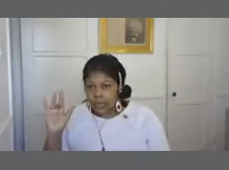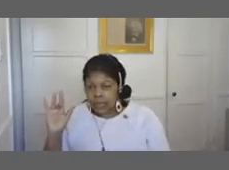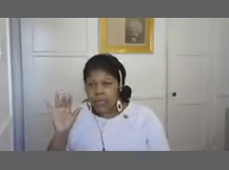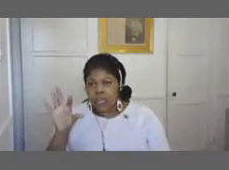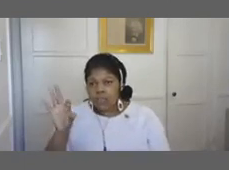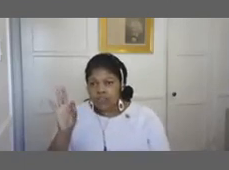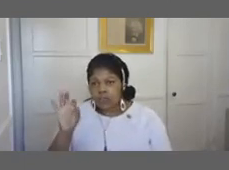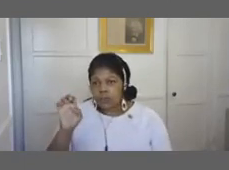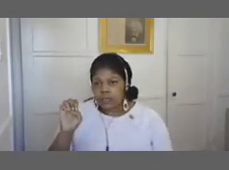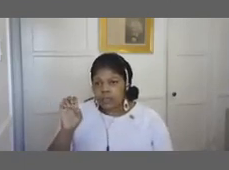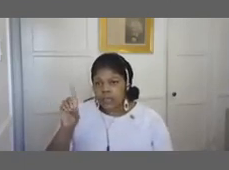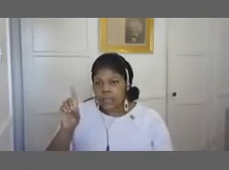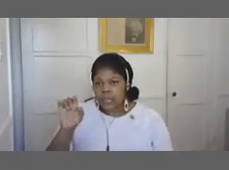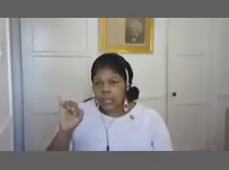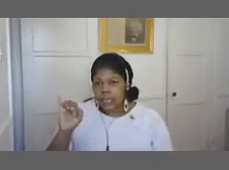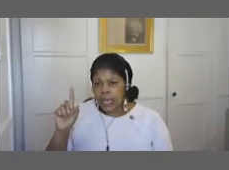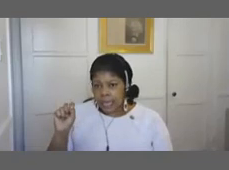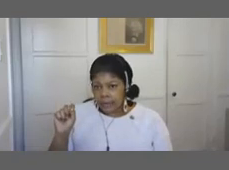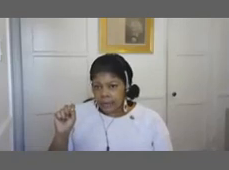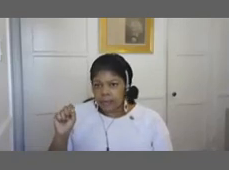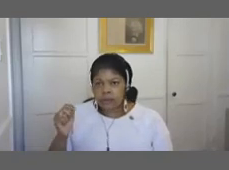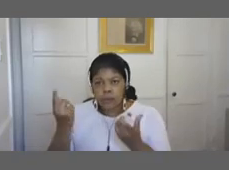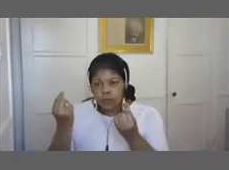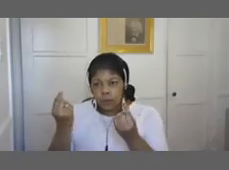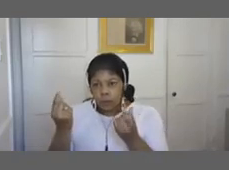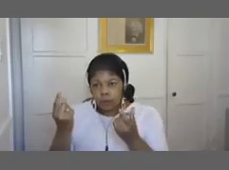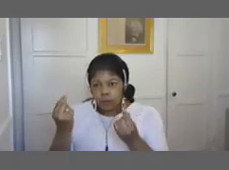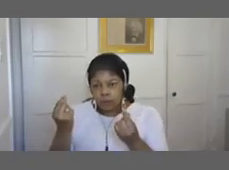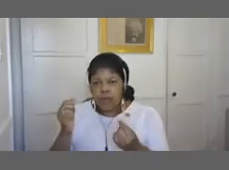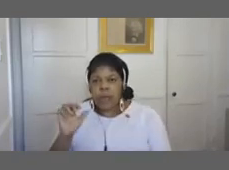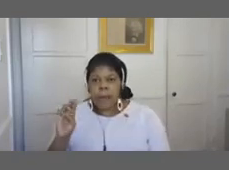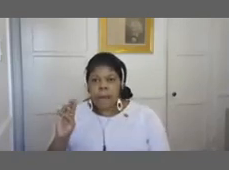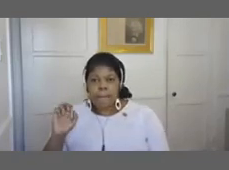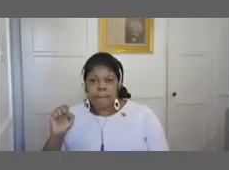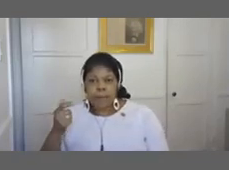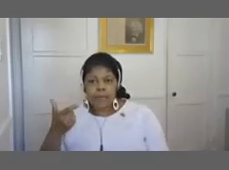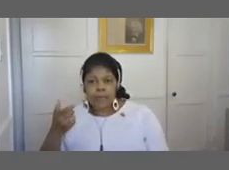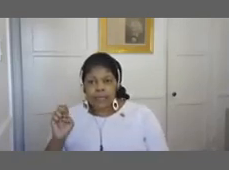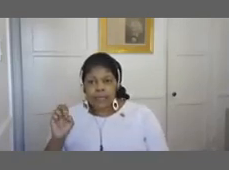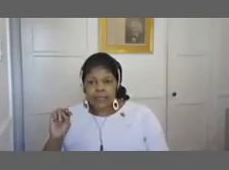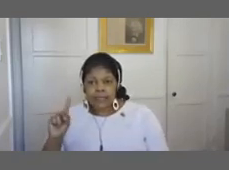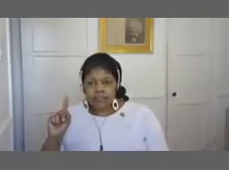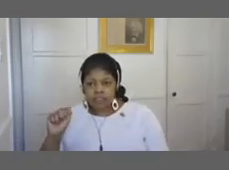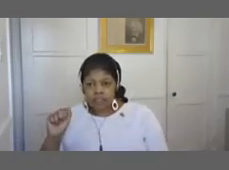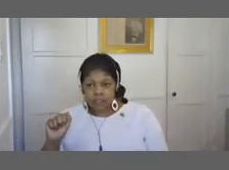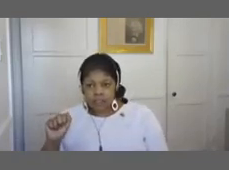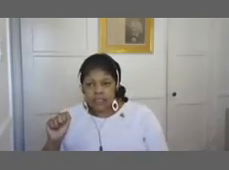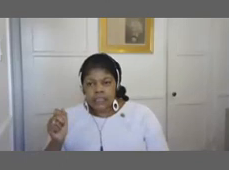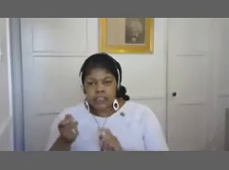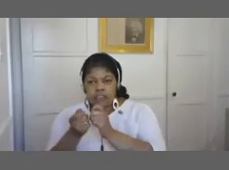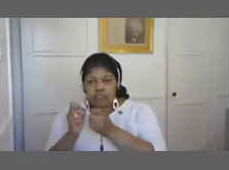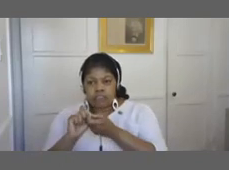what I'm gonna do here is I'm gonna change the magenta to from 84 to